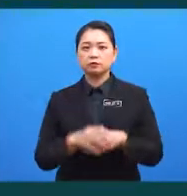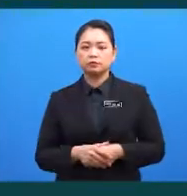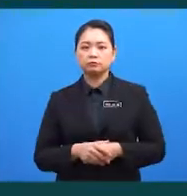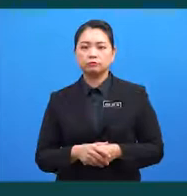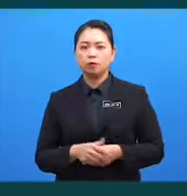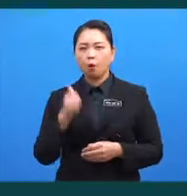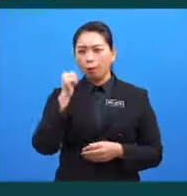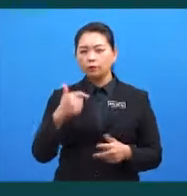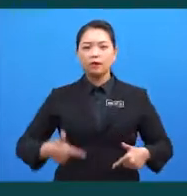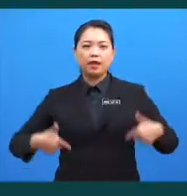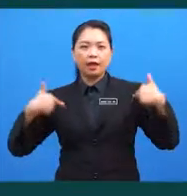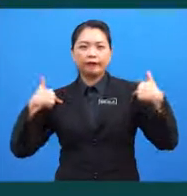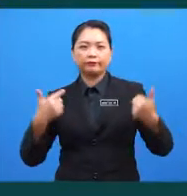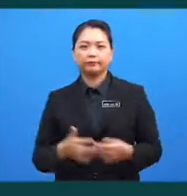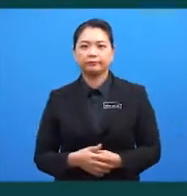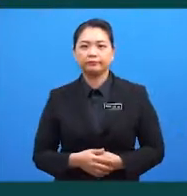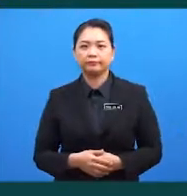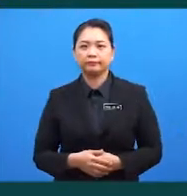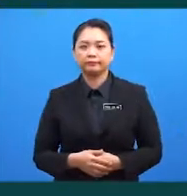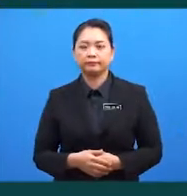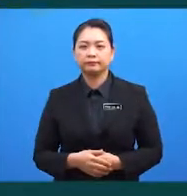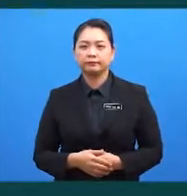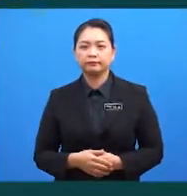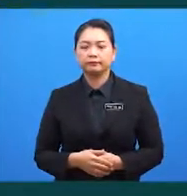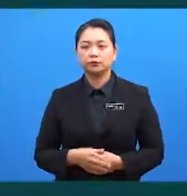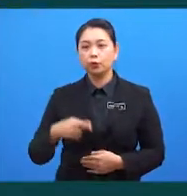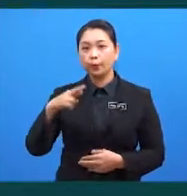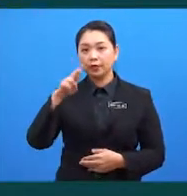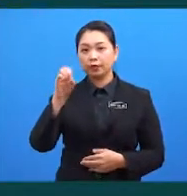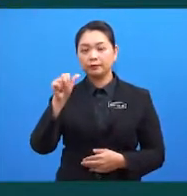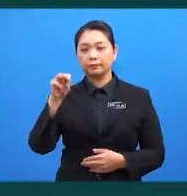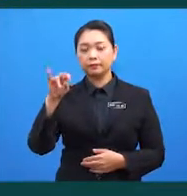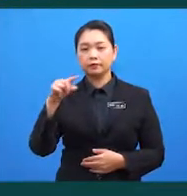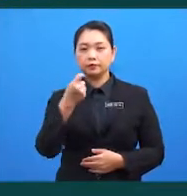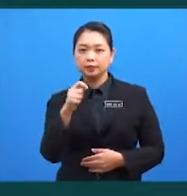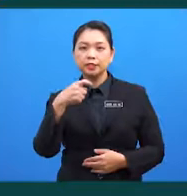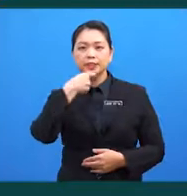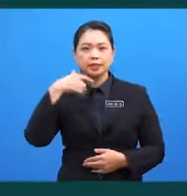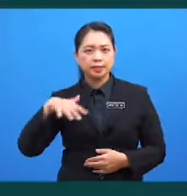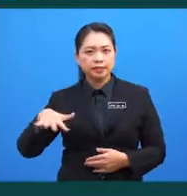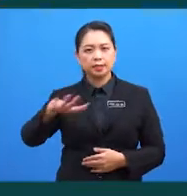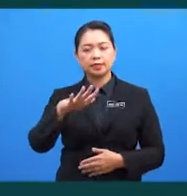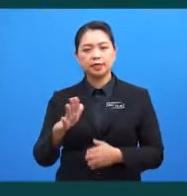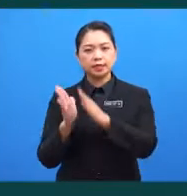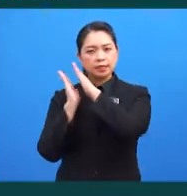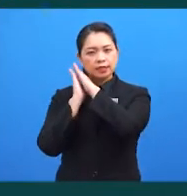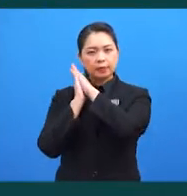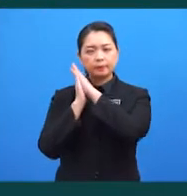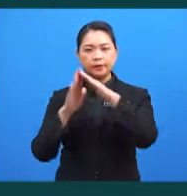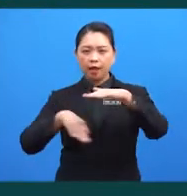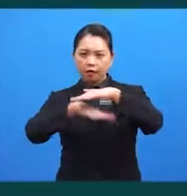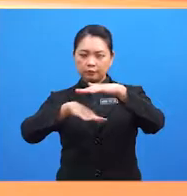Wonderful life. Roaming the desert. And sleeping under the